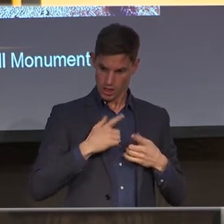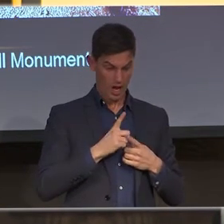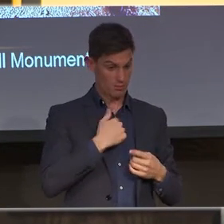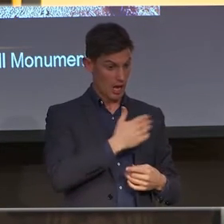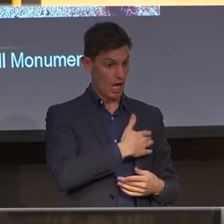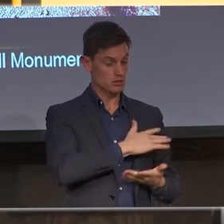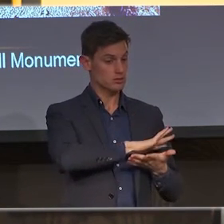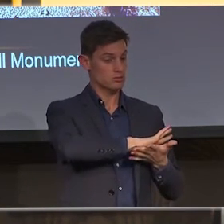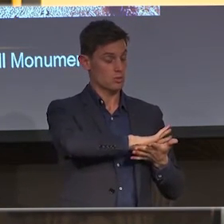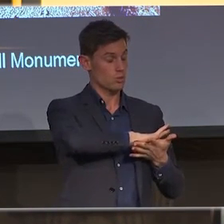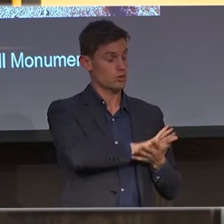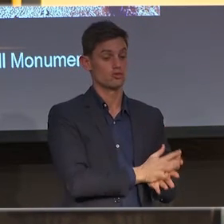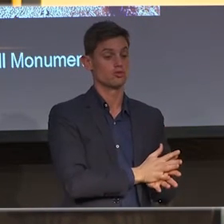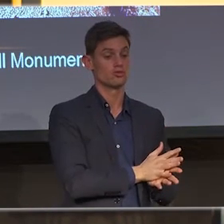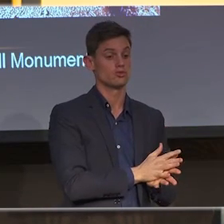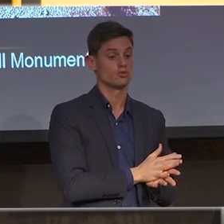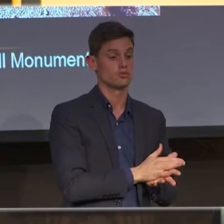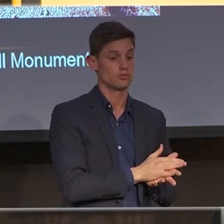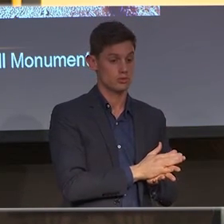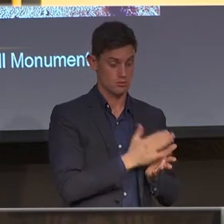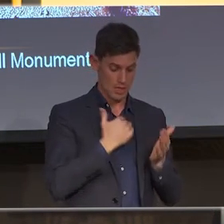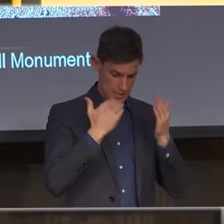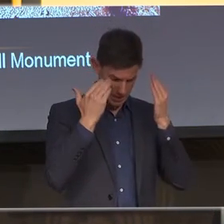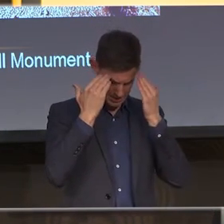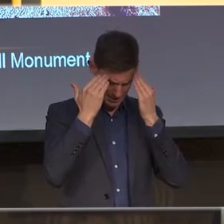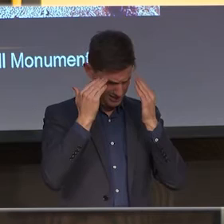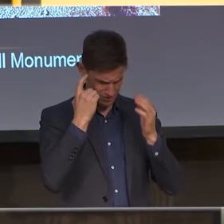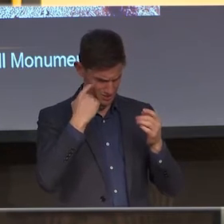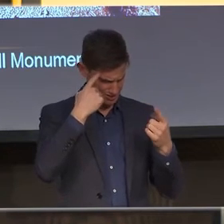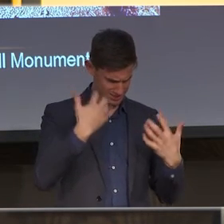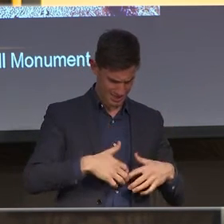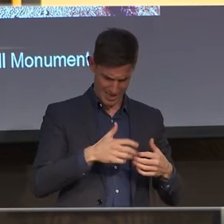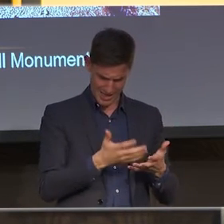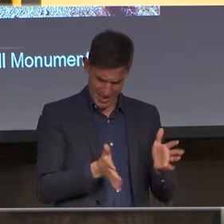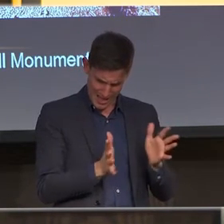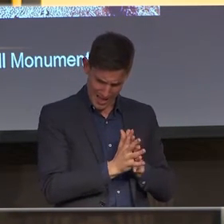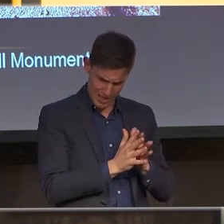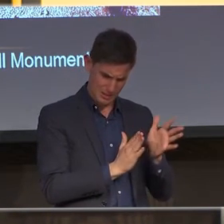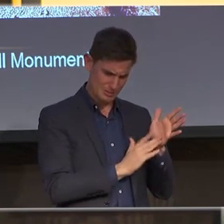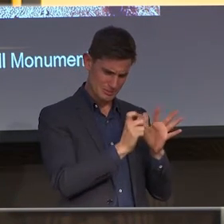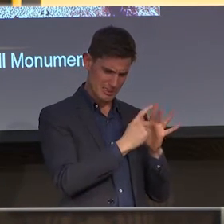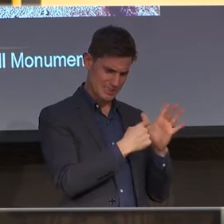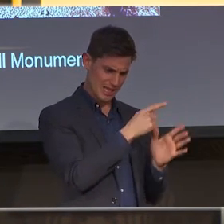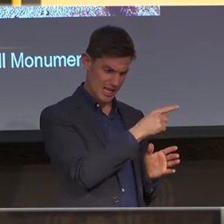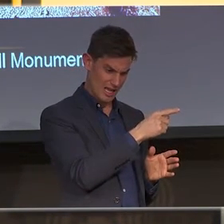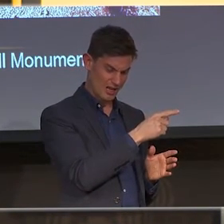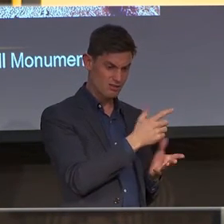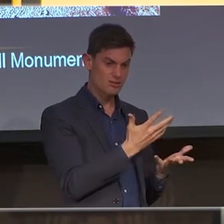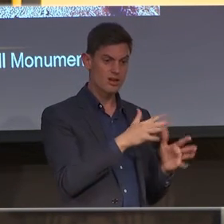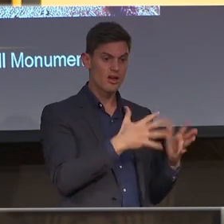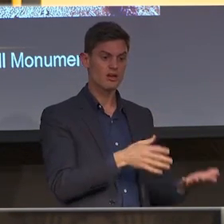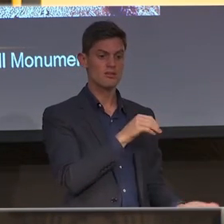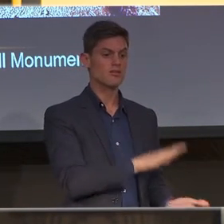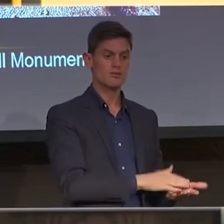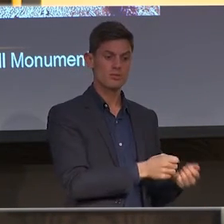heart. My head was pounding, trying to understand how the media had let this significant political moment pass